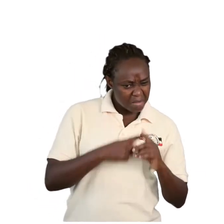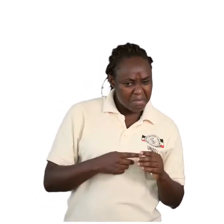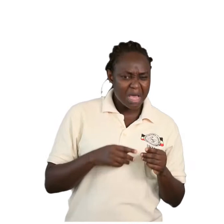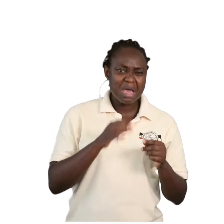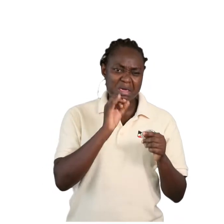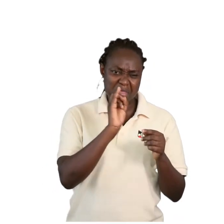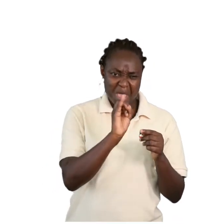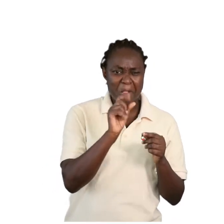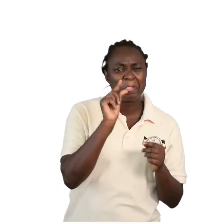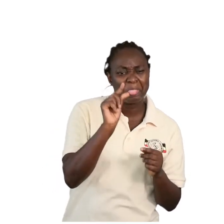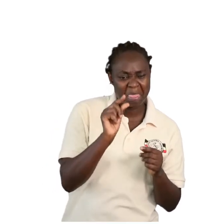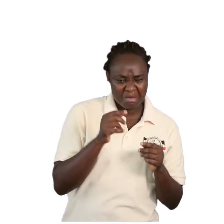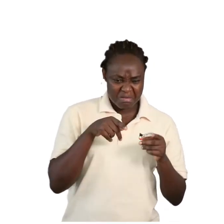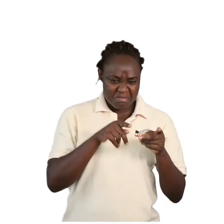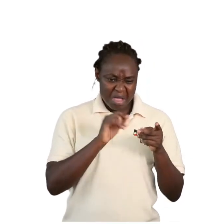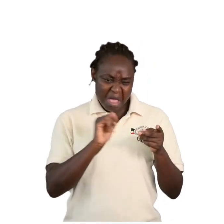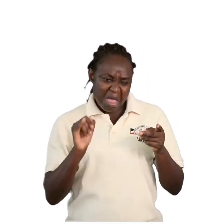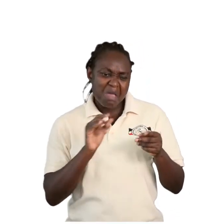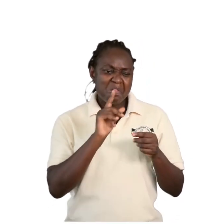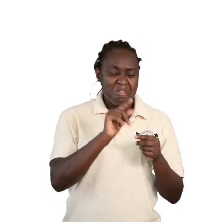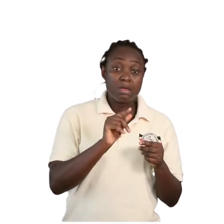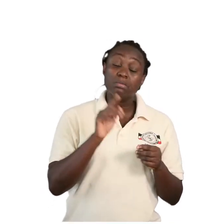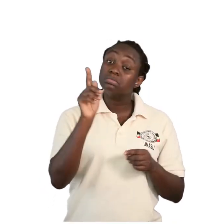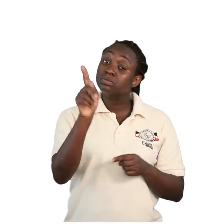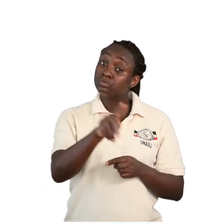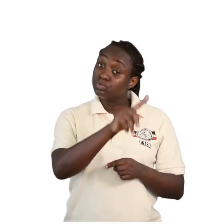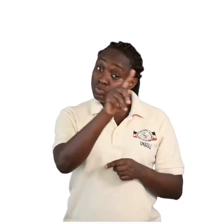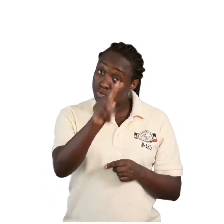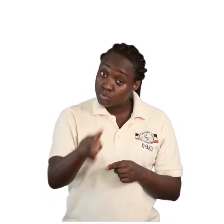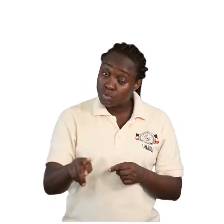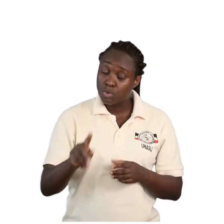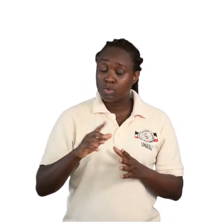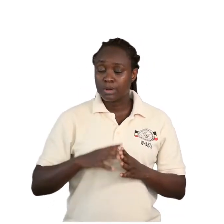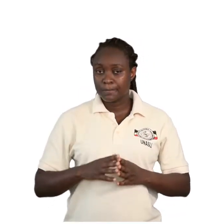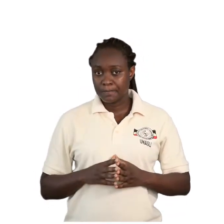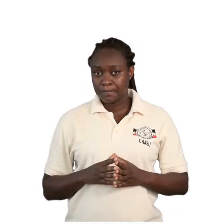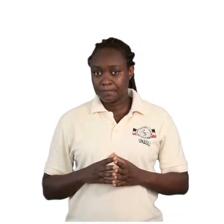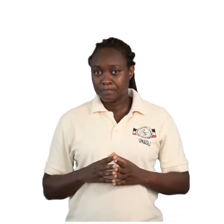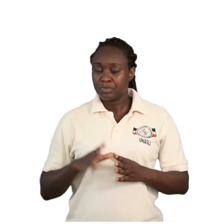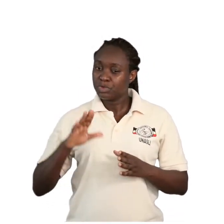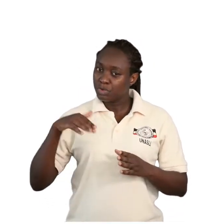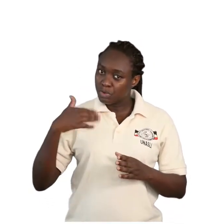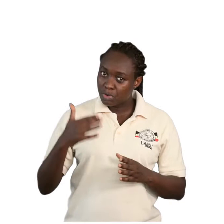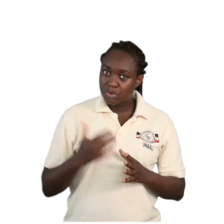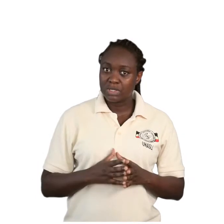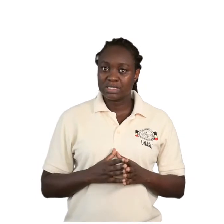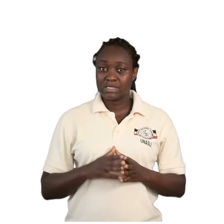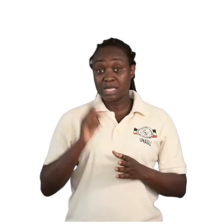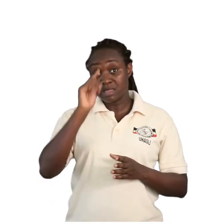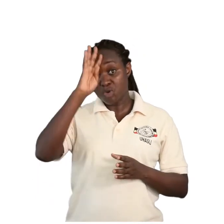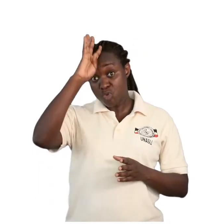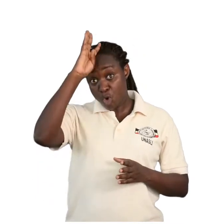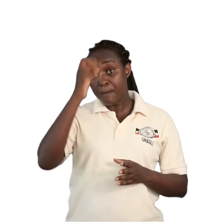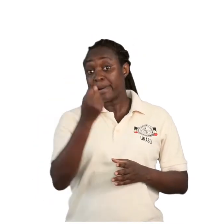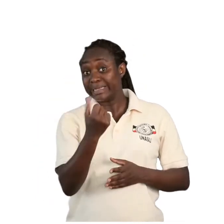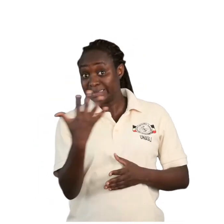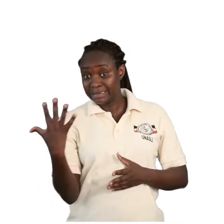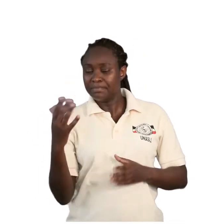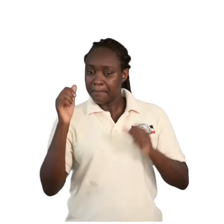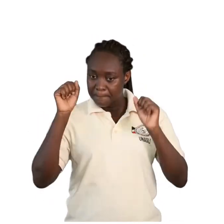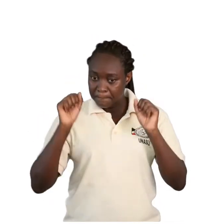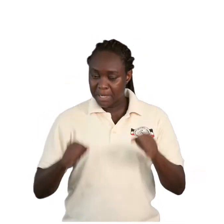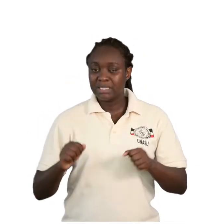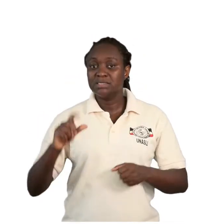letter, please. That was an error. Roman numerals are written in capital